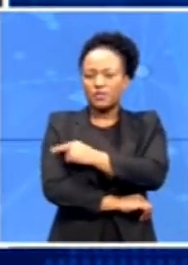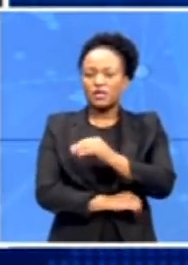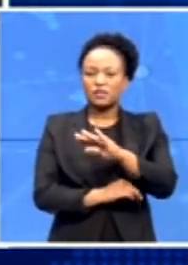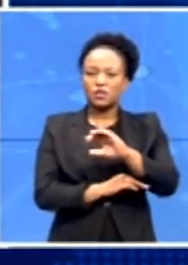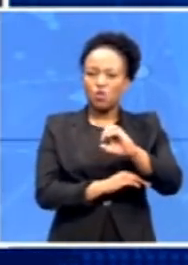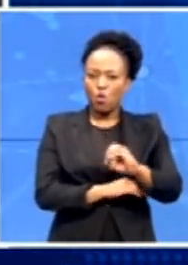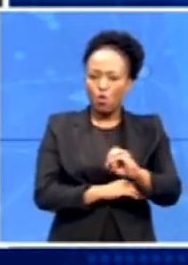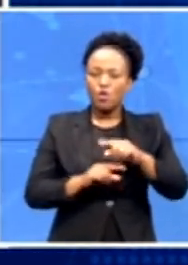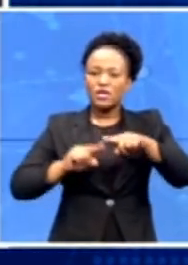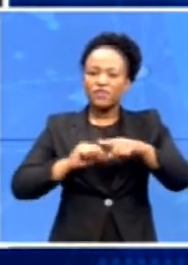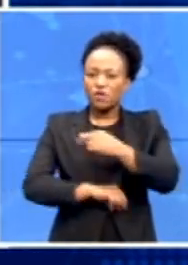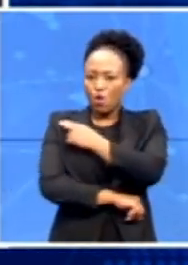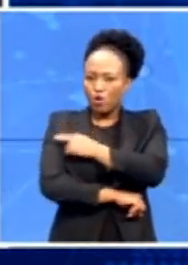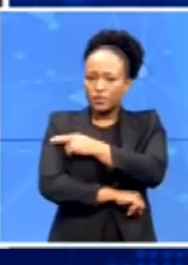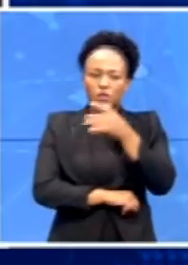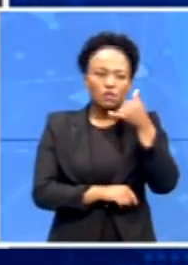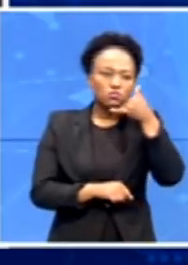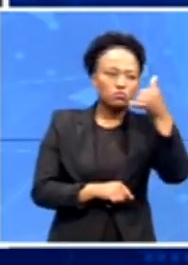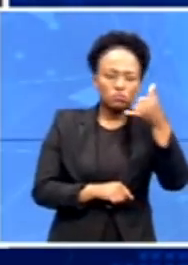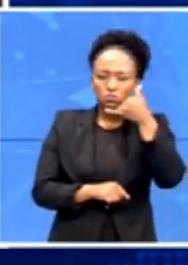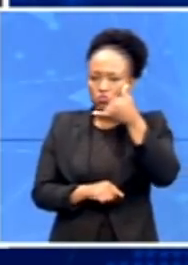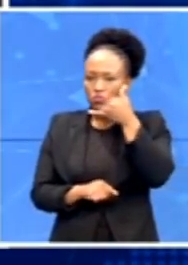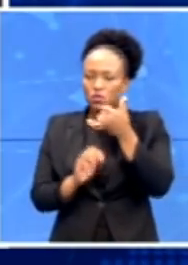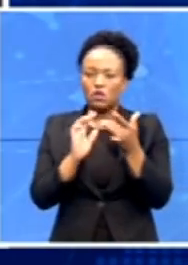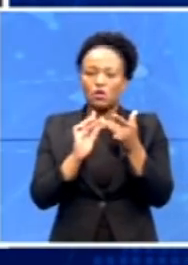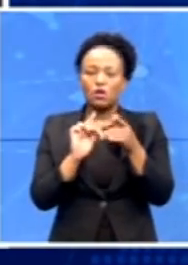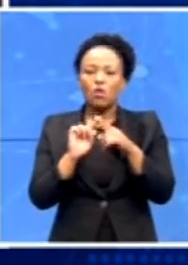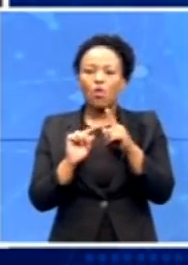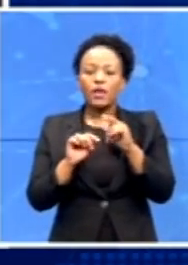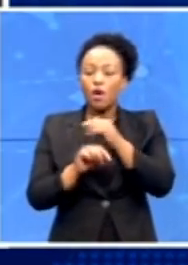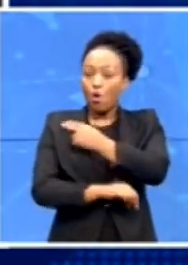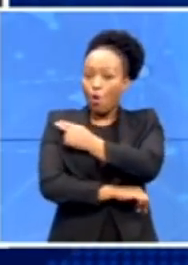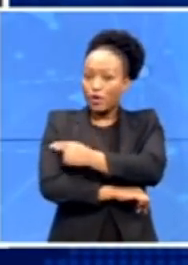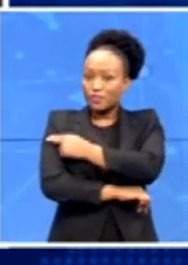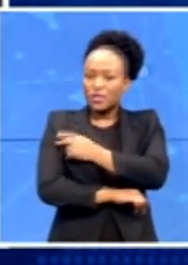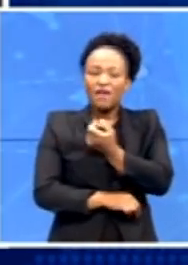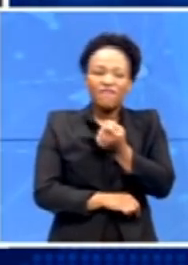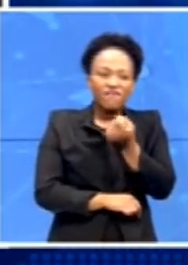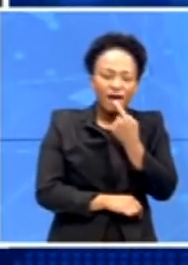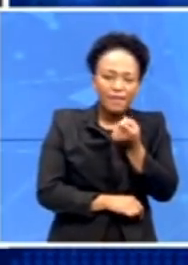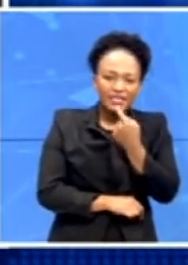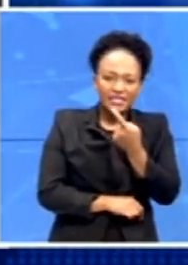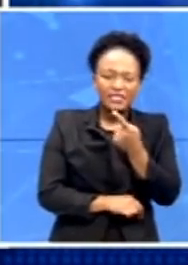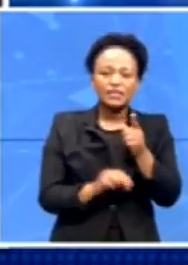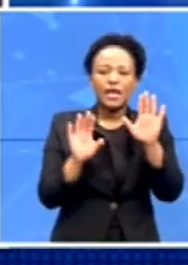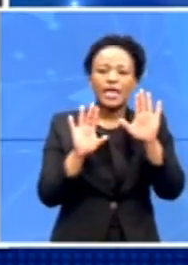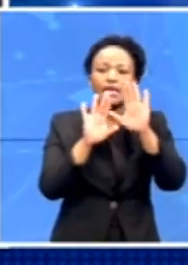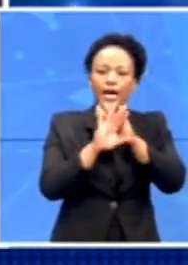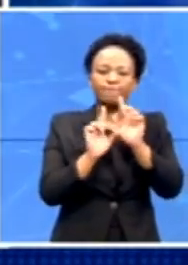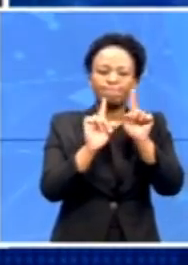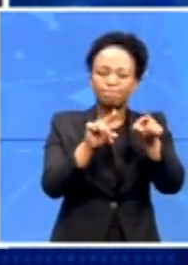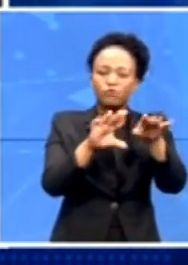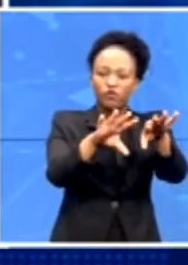we attend at the hospital pharmacy at night to come collect and receive the medication we required.